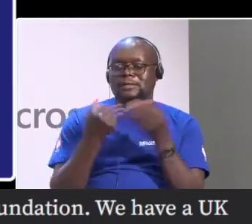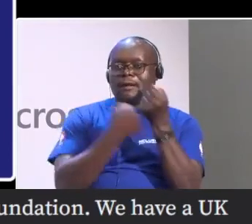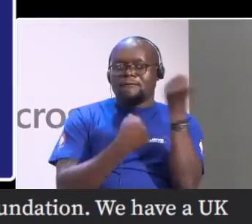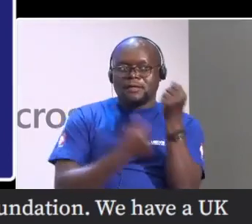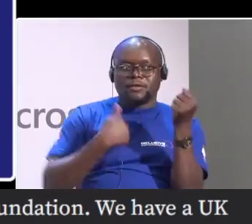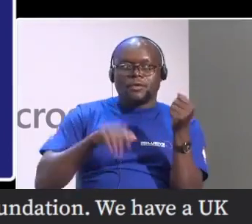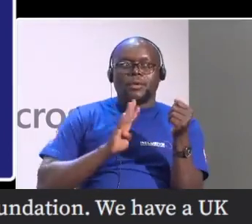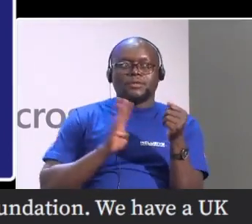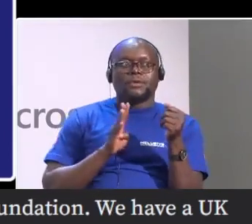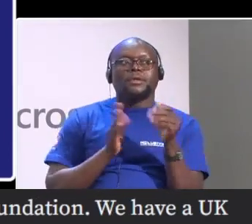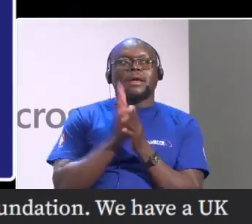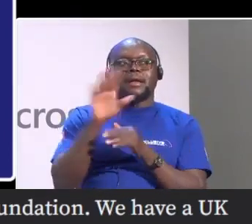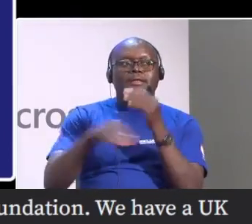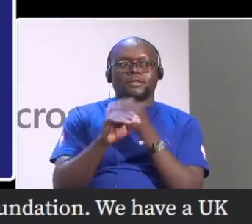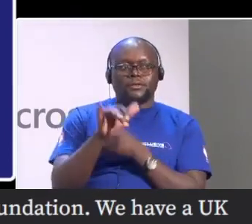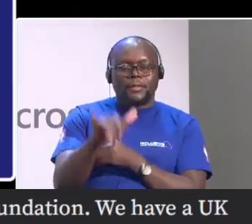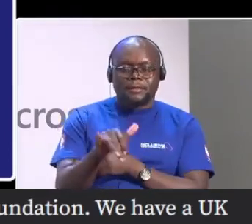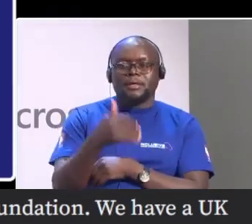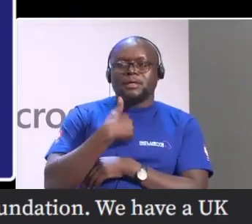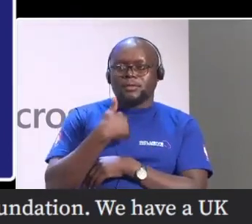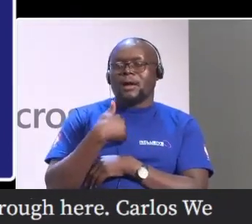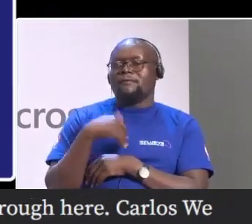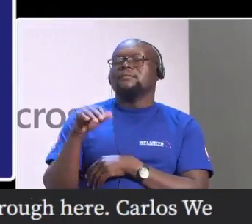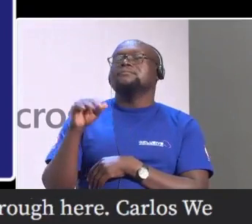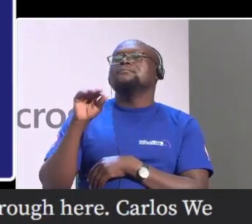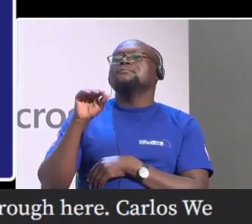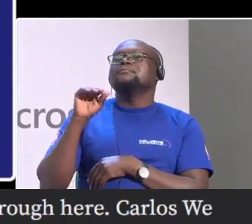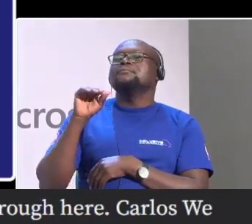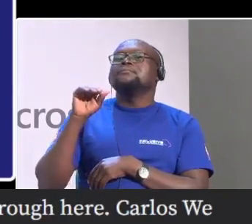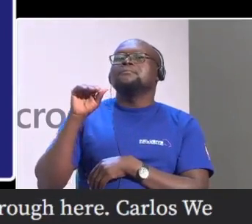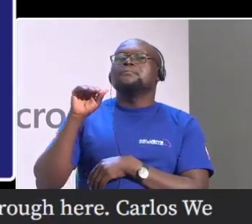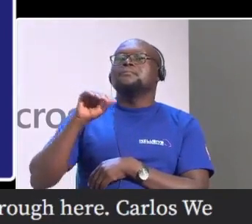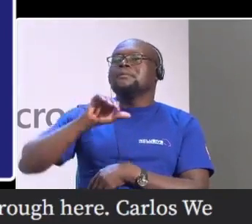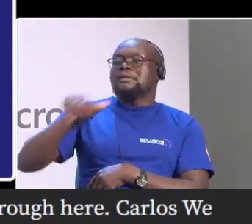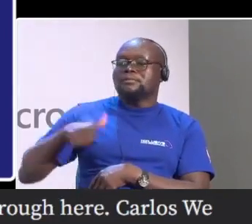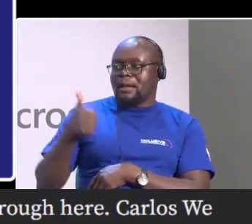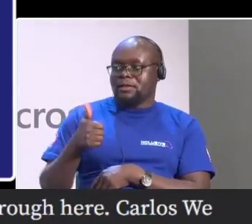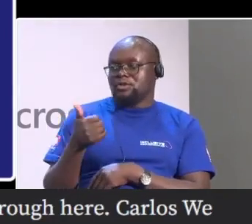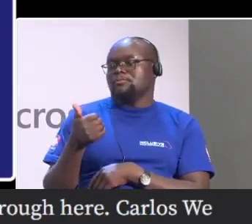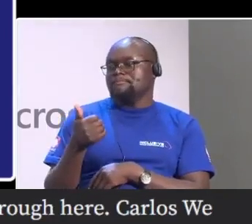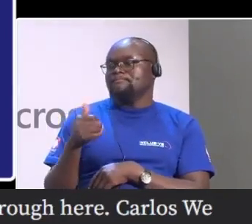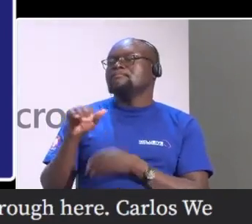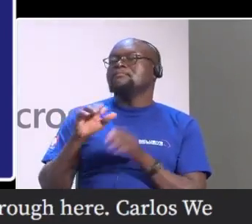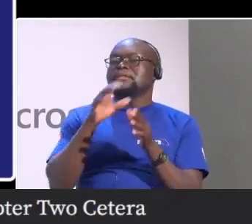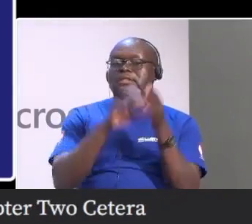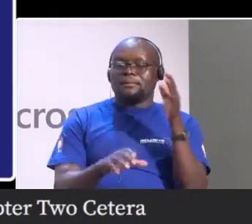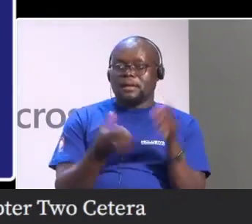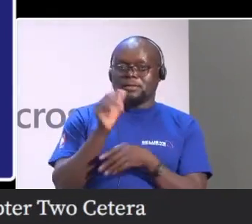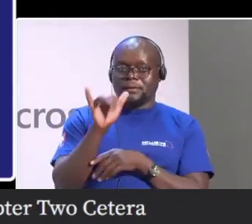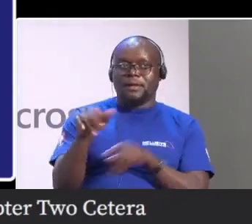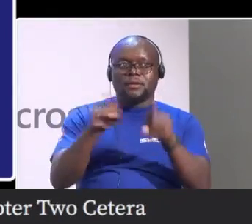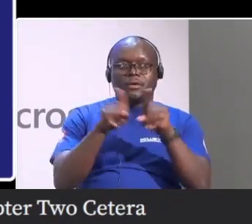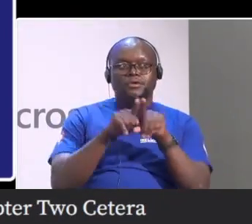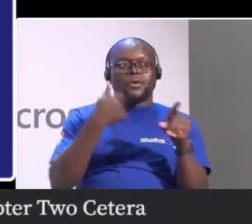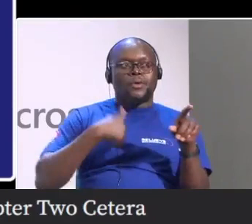are talking, in addition to that, to having a Spanish chapter. We've been talking pretty closely with ONCE. And we also